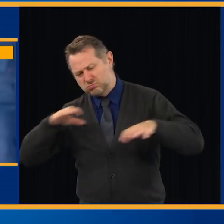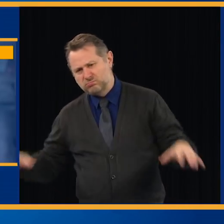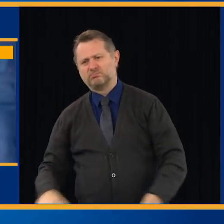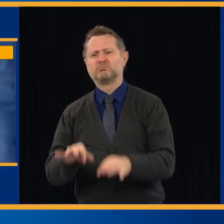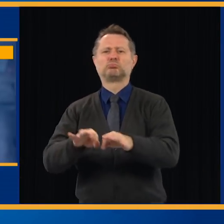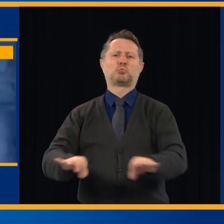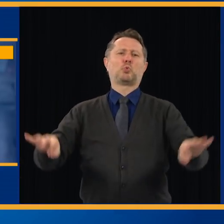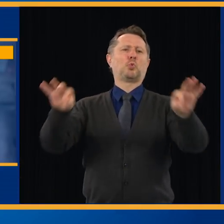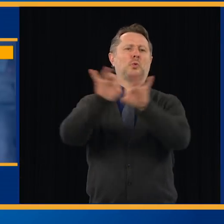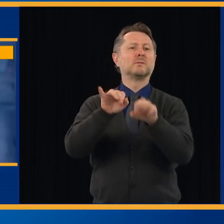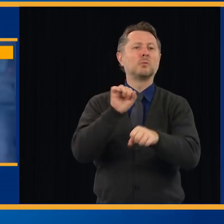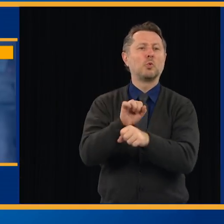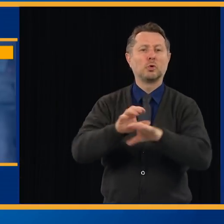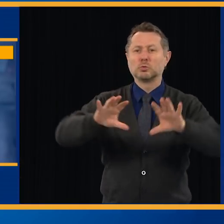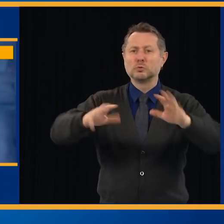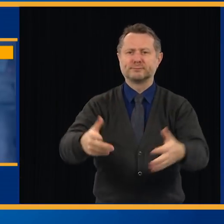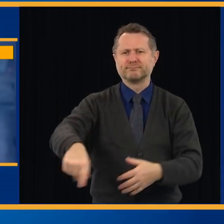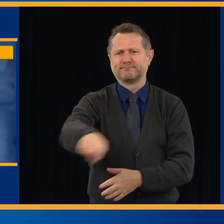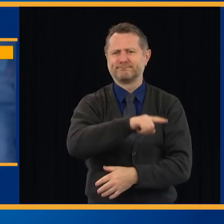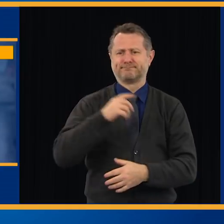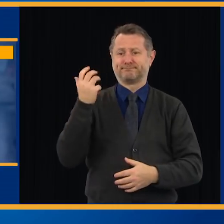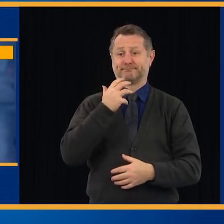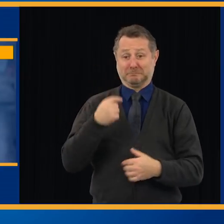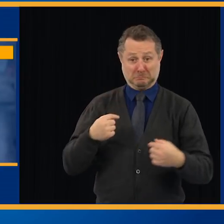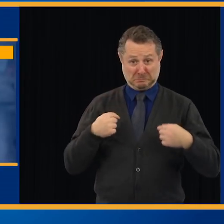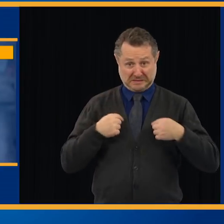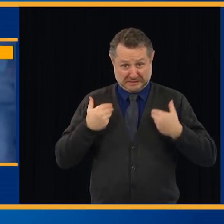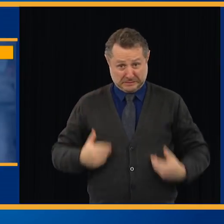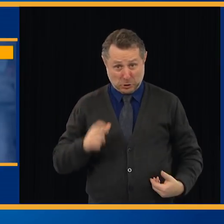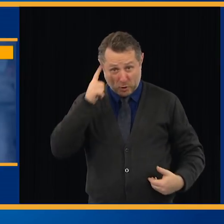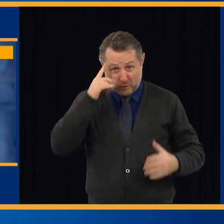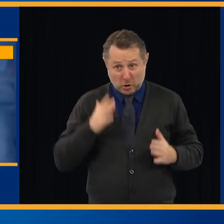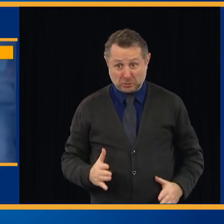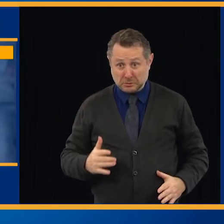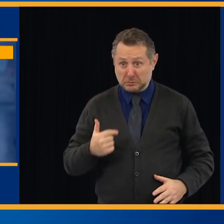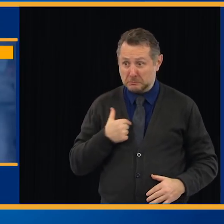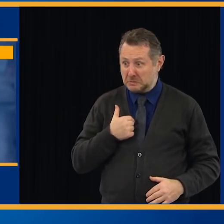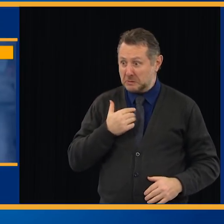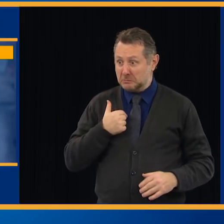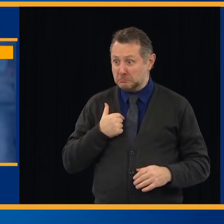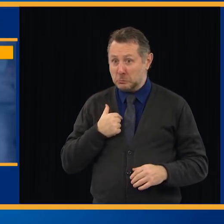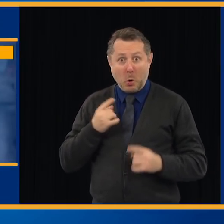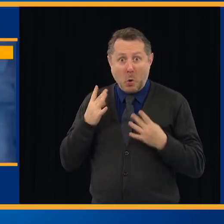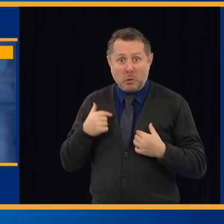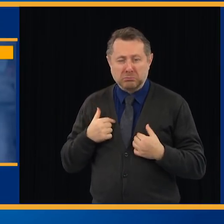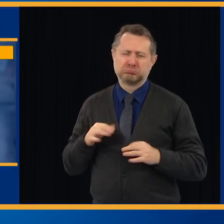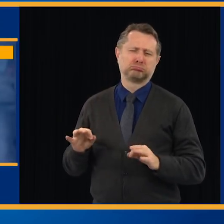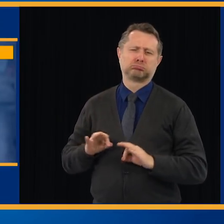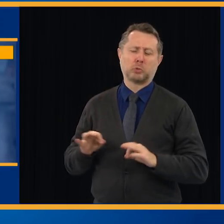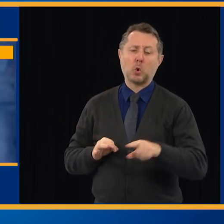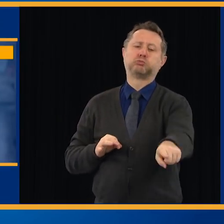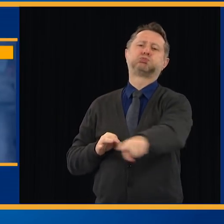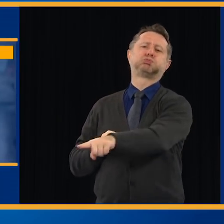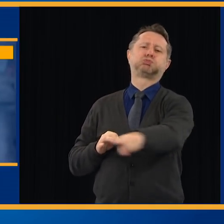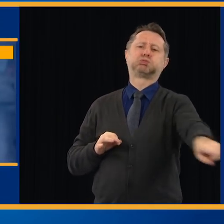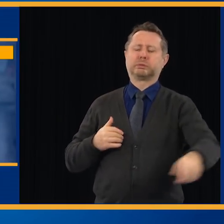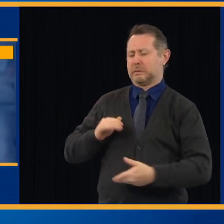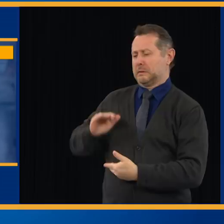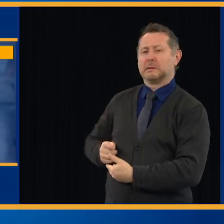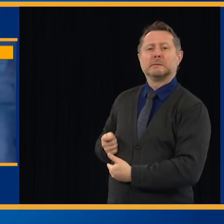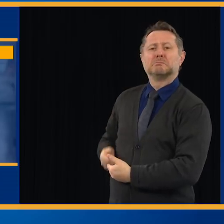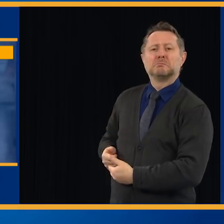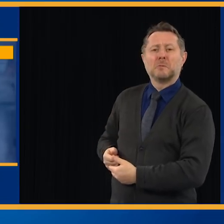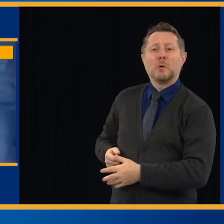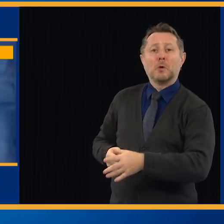Compared to them, what I do is de minimis. And they're doing it not because they get paid a lot of money,